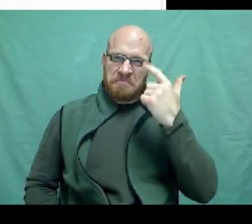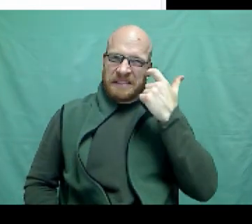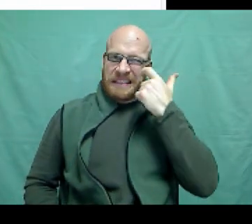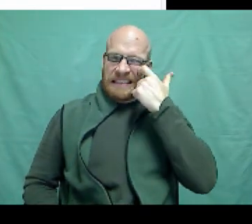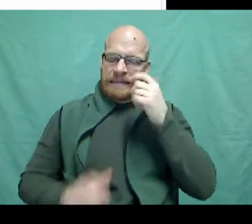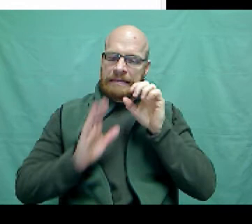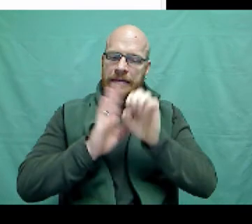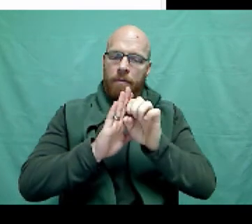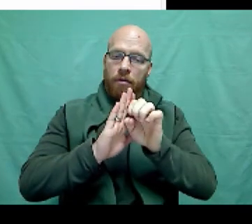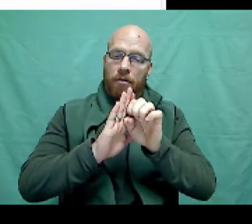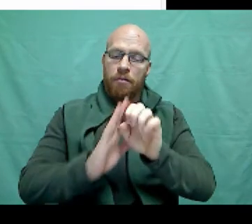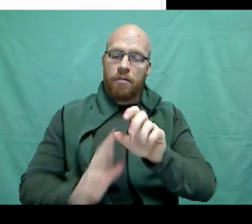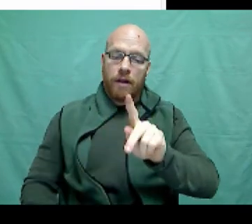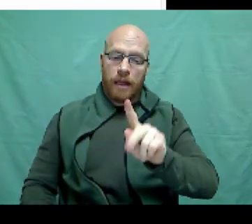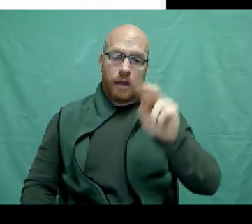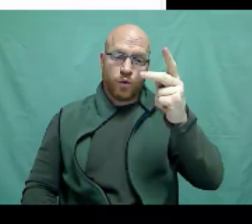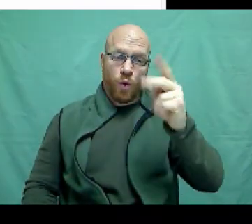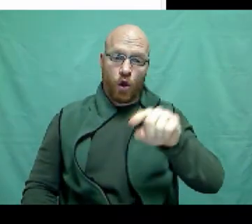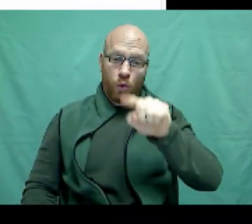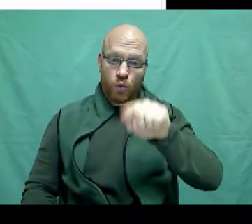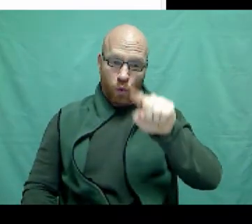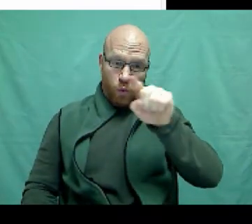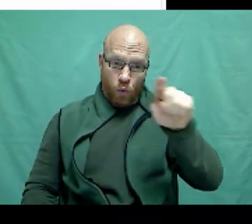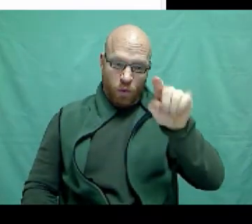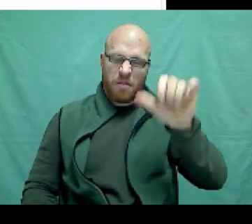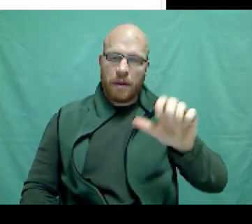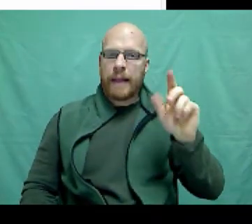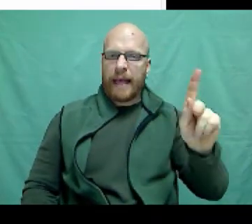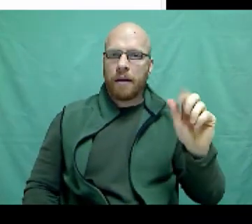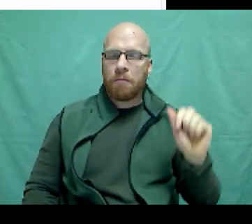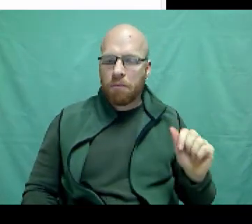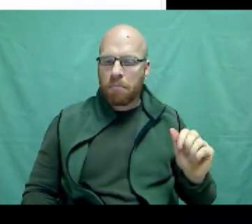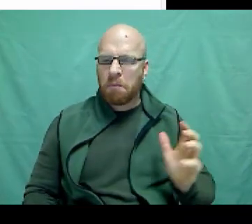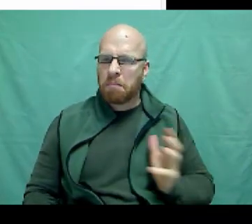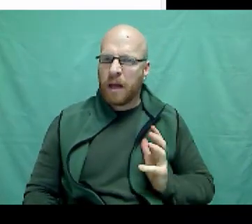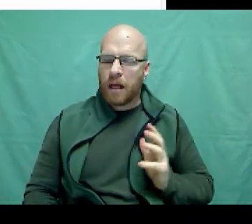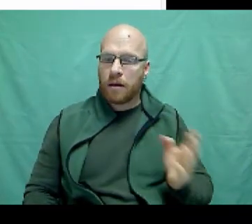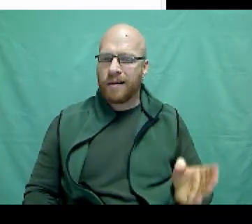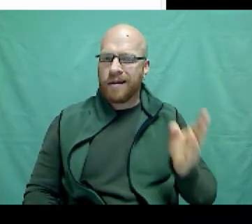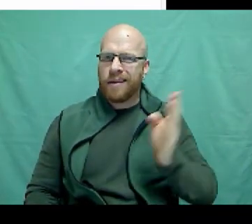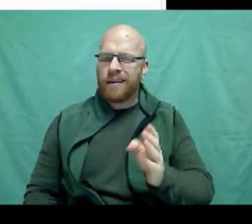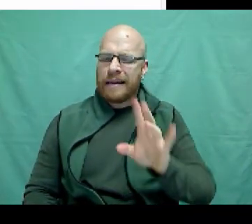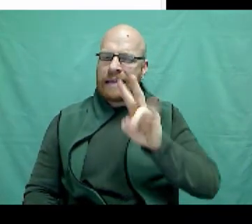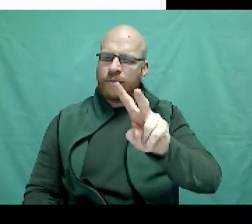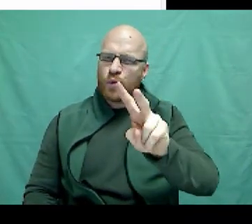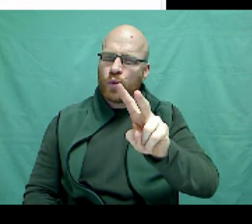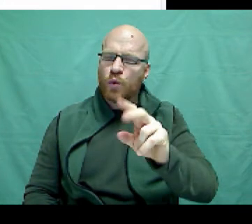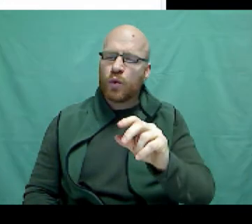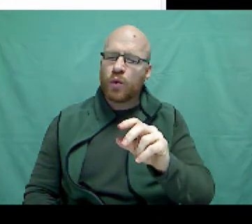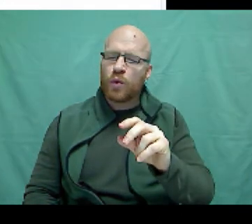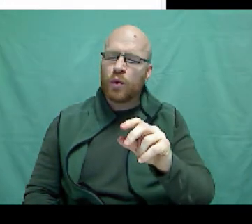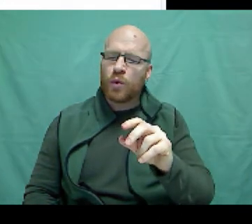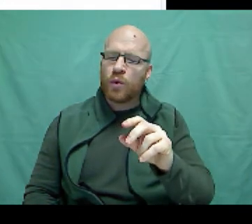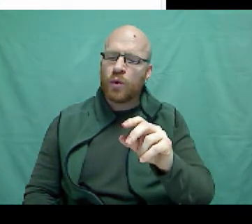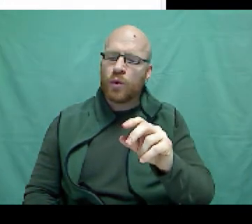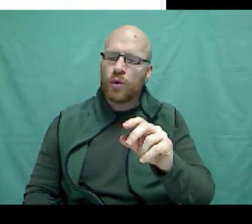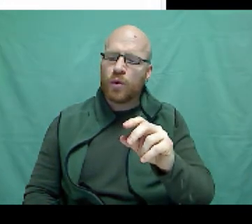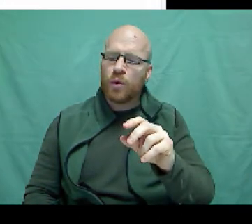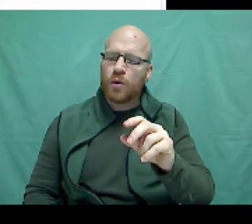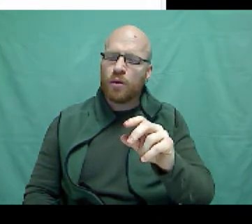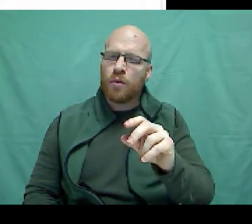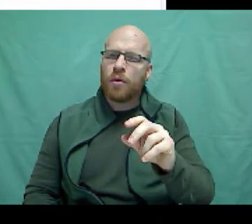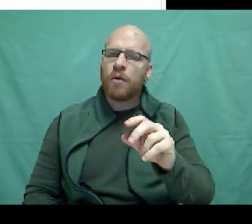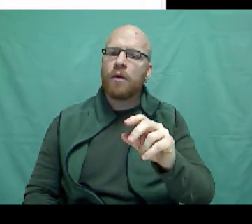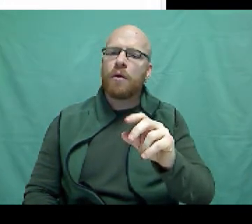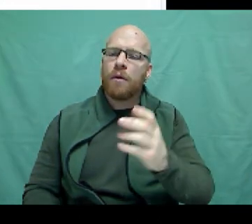Now, from previous vlogs, well, for this vlog, actually, k squared, the square root is